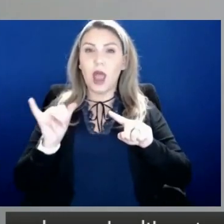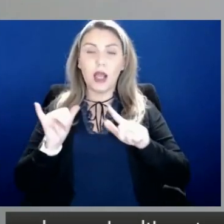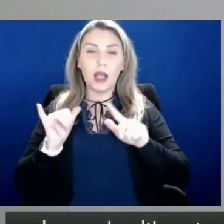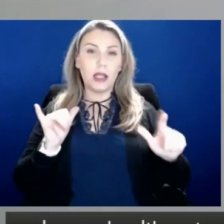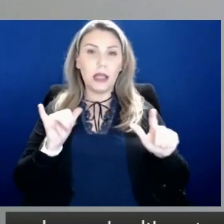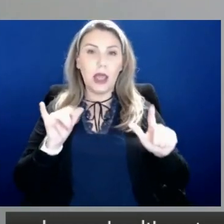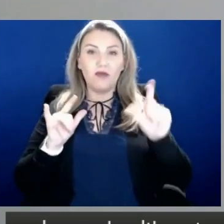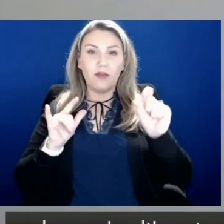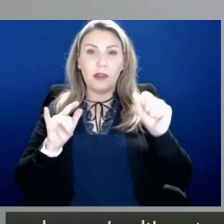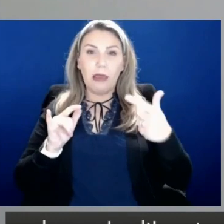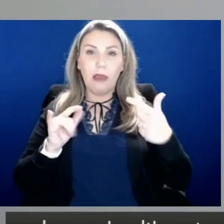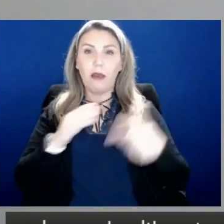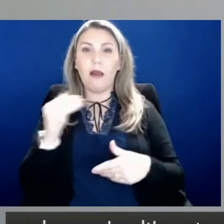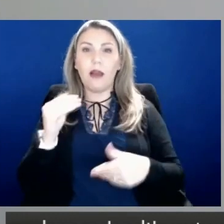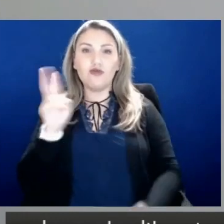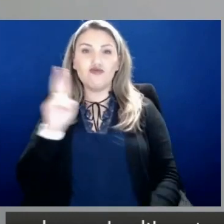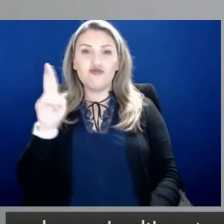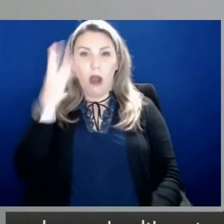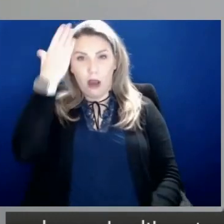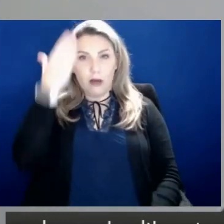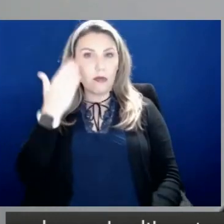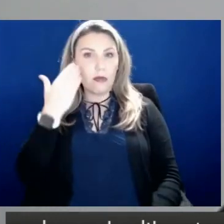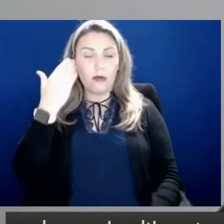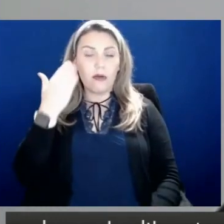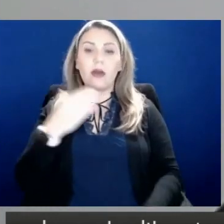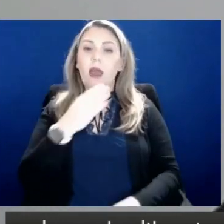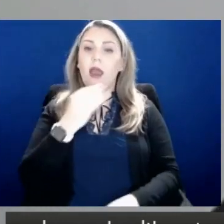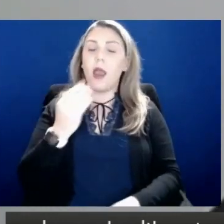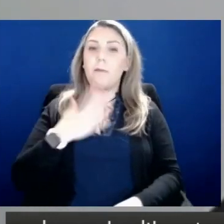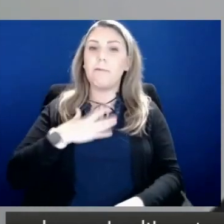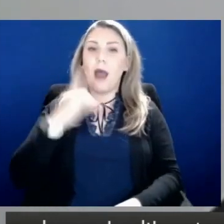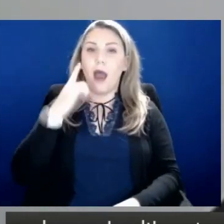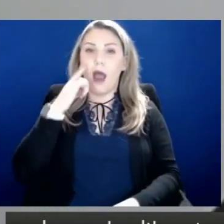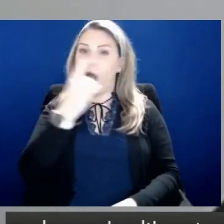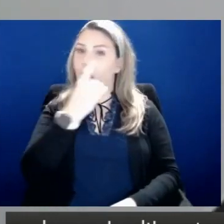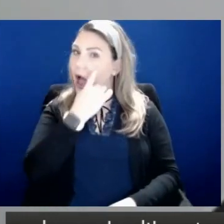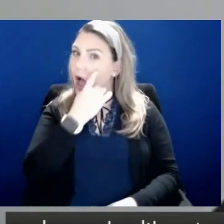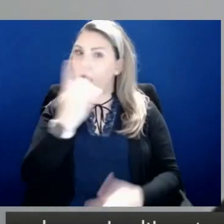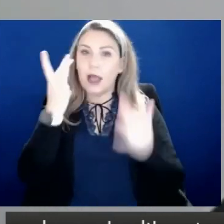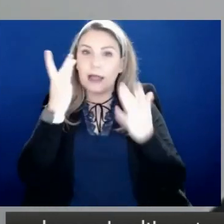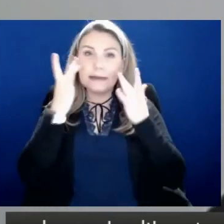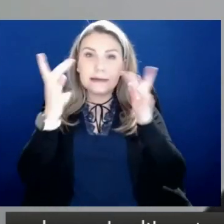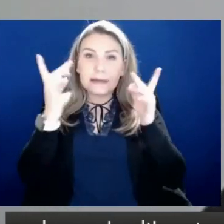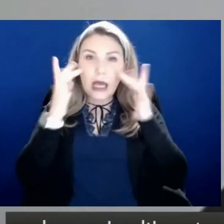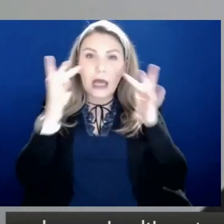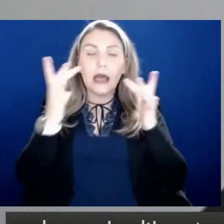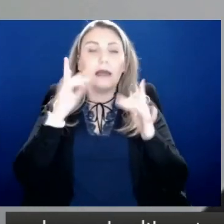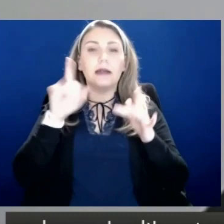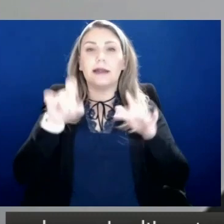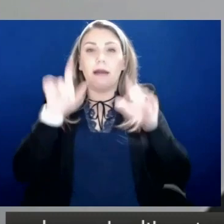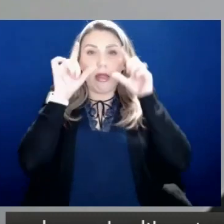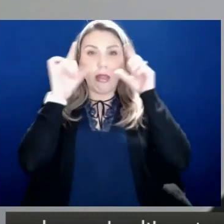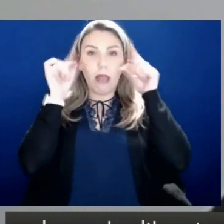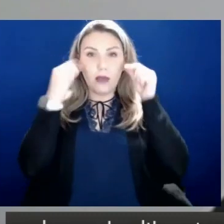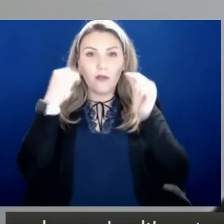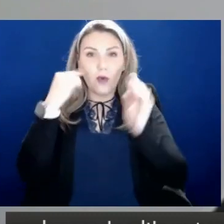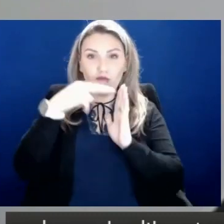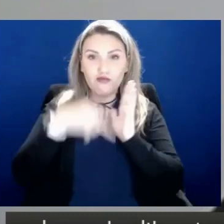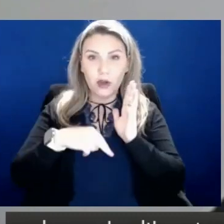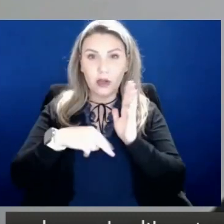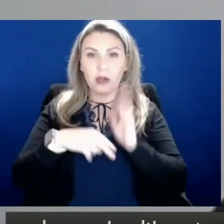head. COVID also affected my eyesight, so I had to get glasses for reading.